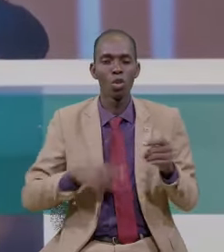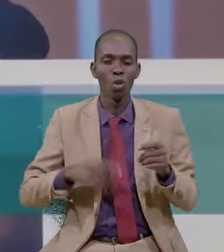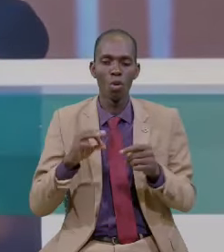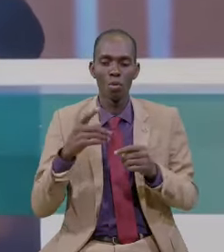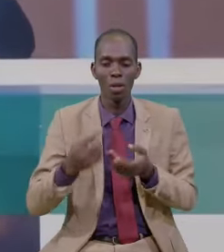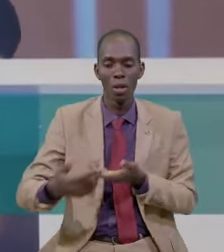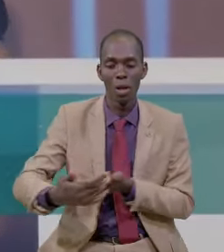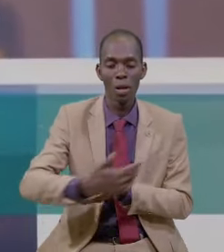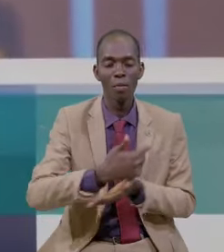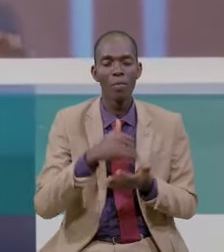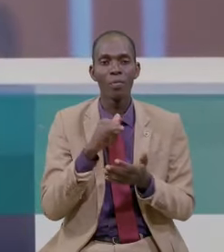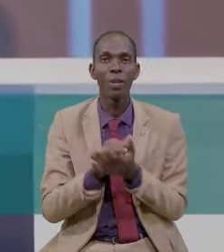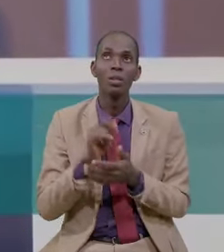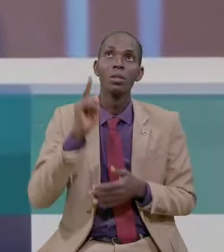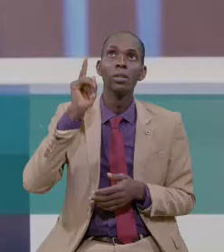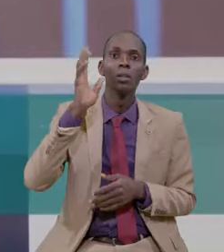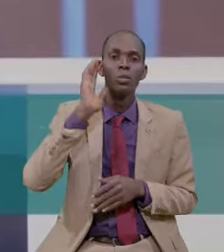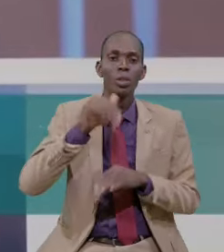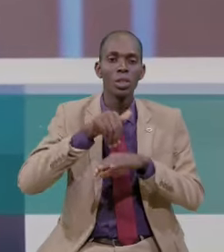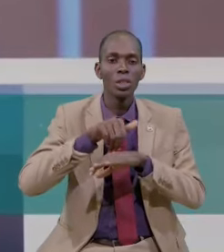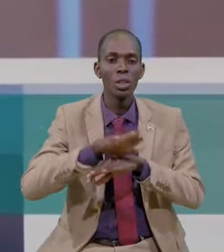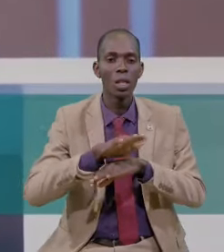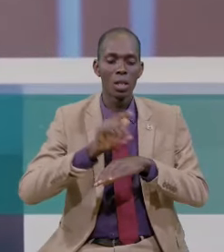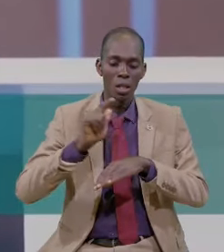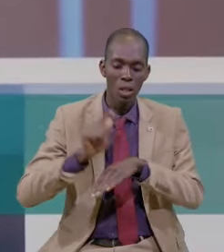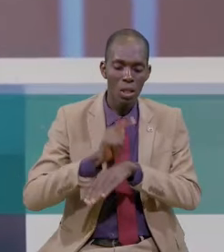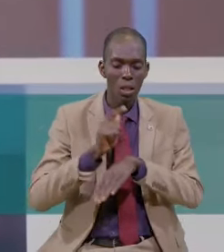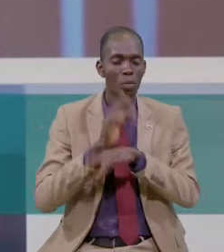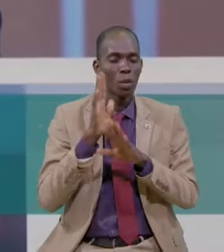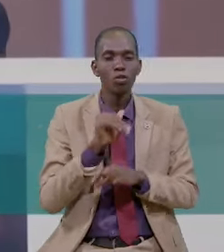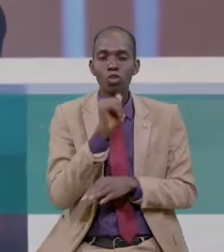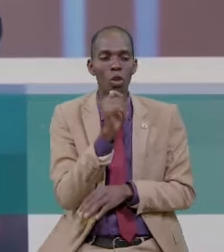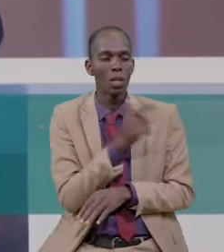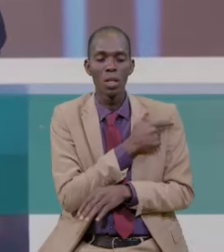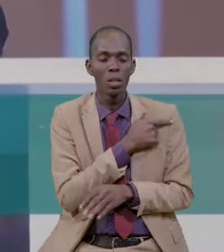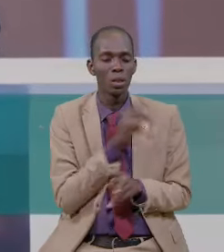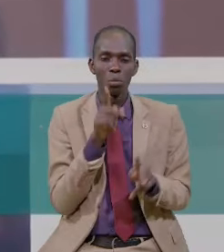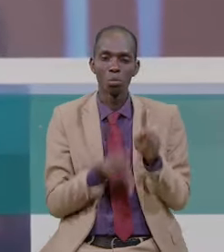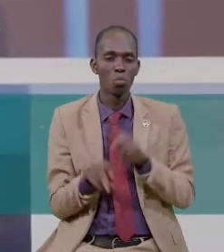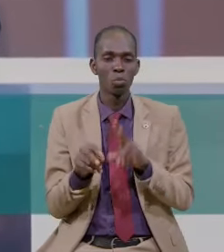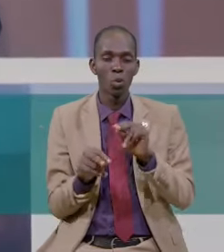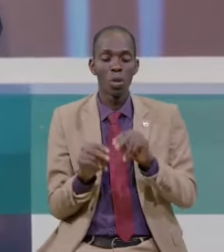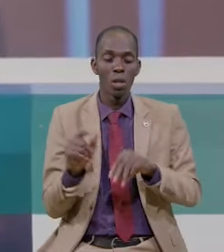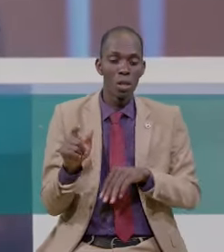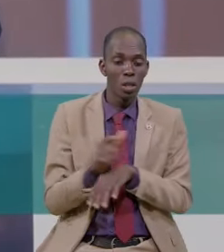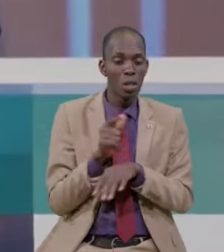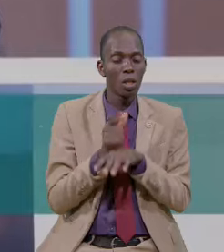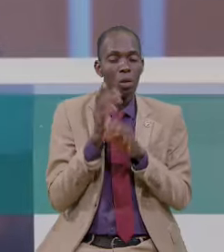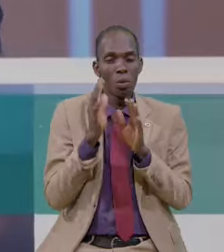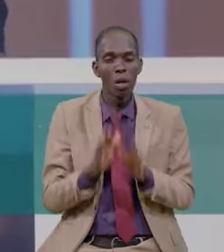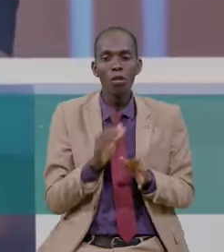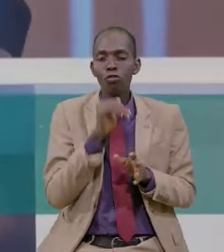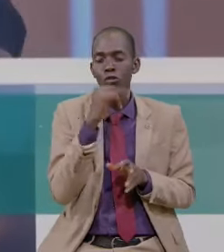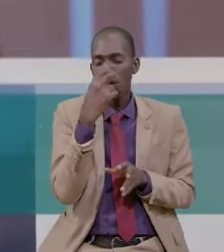send laborers, not lazy people, that he will send laborers, not blindfolded